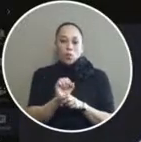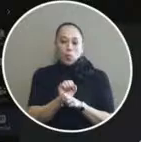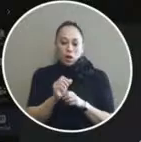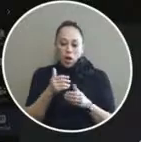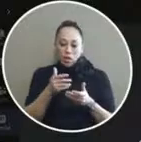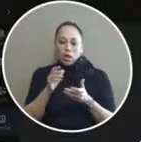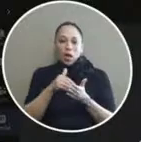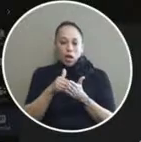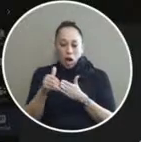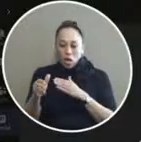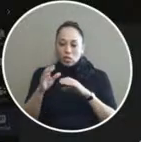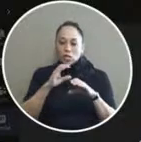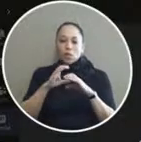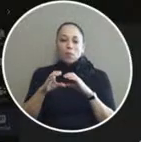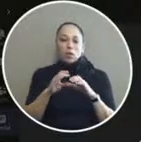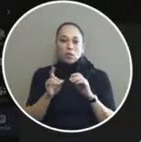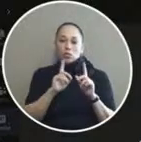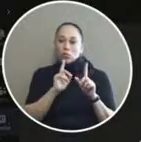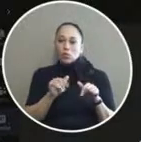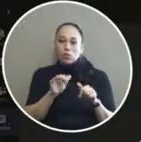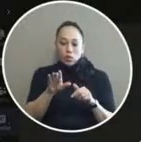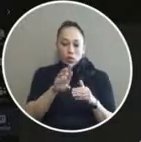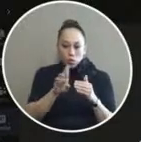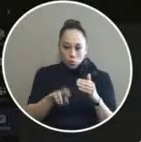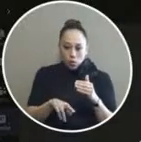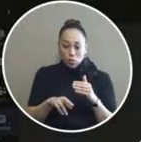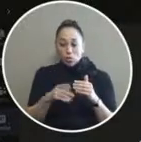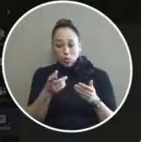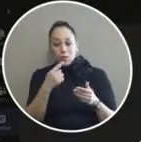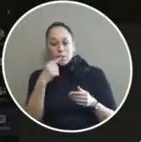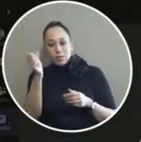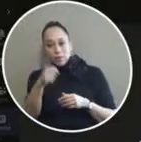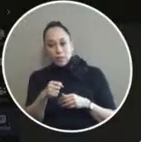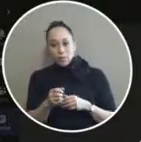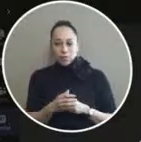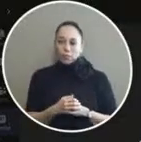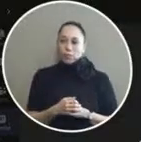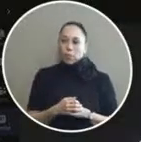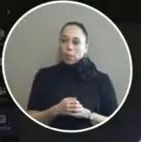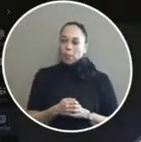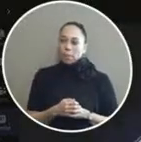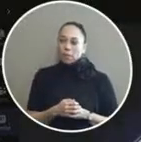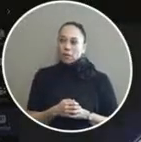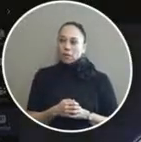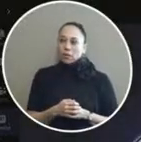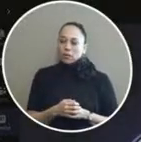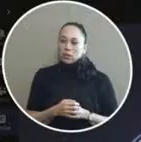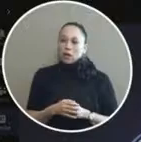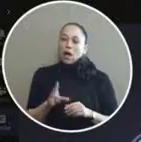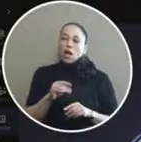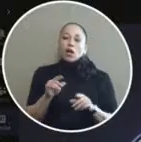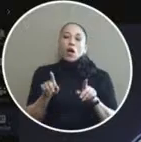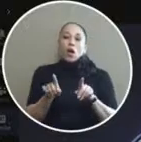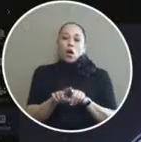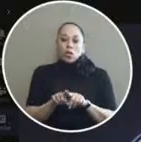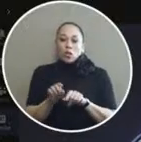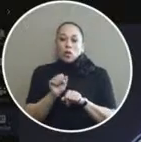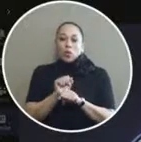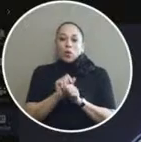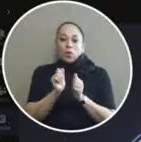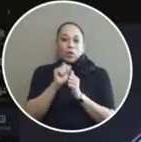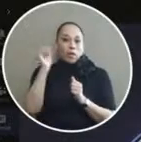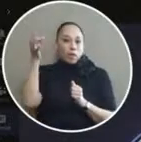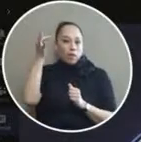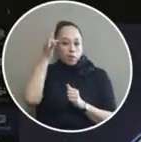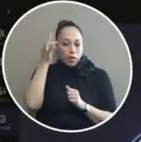constant communication that we're in. So the answer to your question, sir, is absolutely yes. We're also working with our federal or local